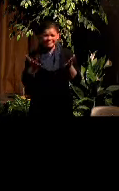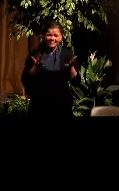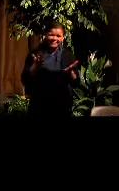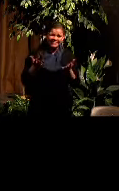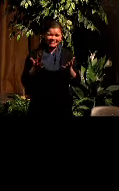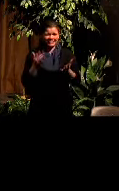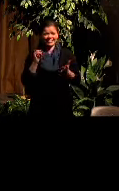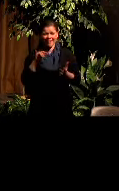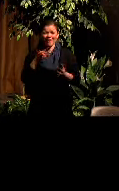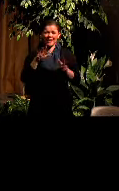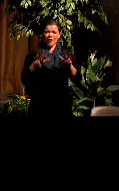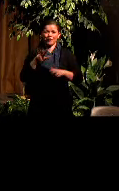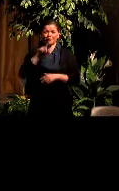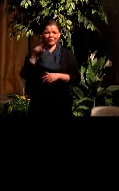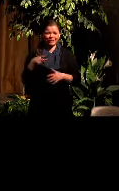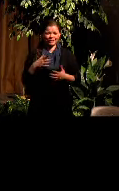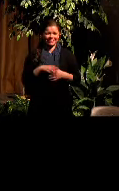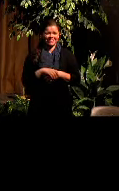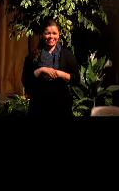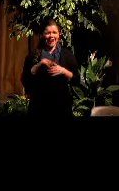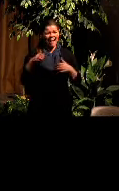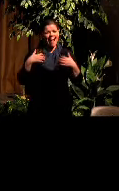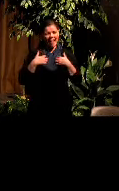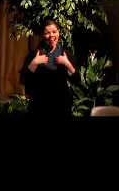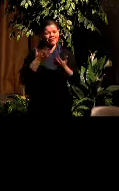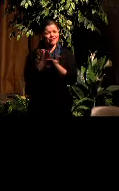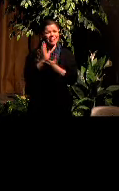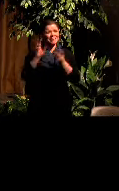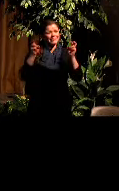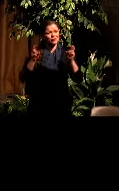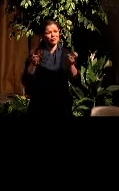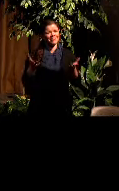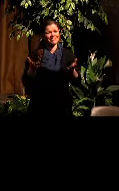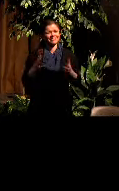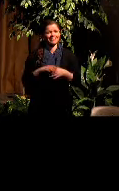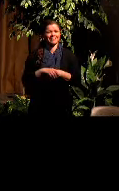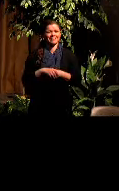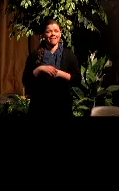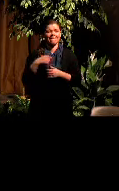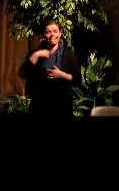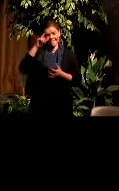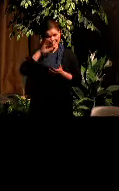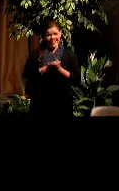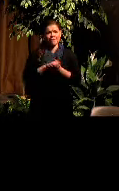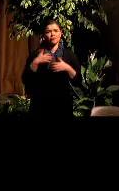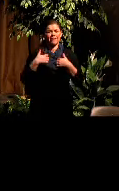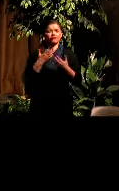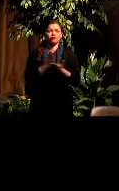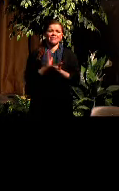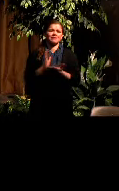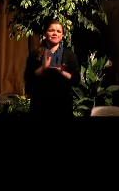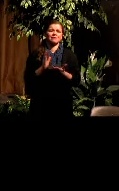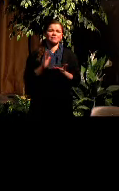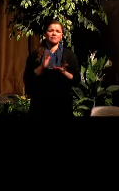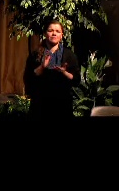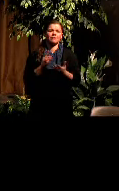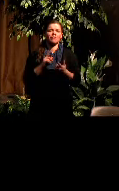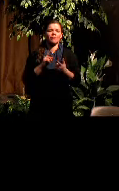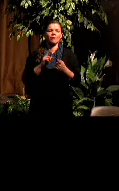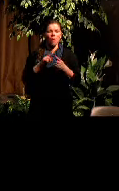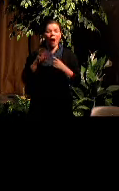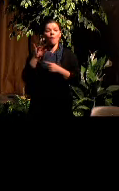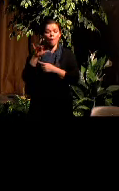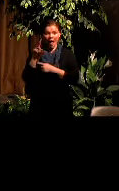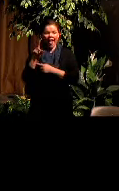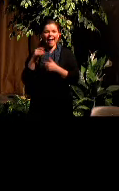so it's an animal rights issue. But as I always say, I believe in animal rights, but I believe in wild animal rights, not necessarily just animal rights